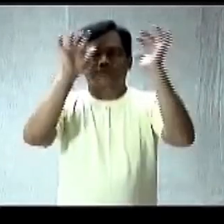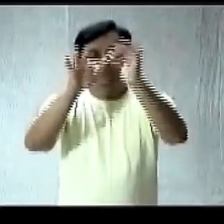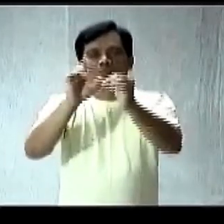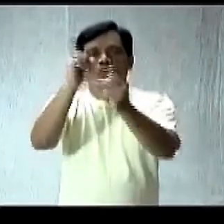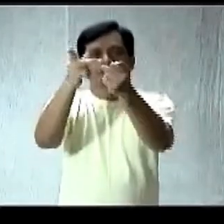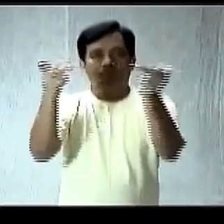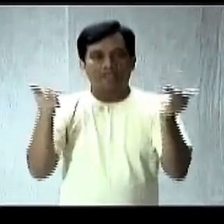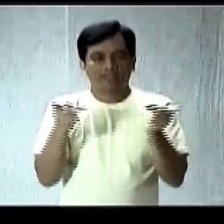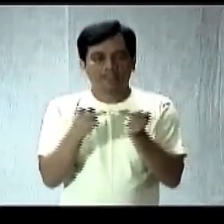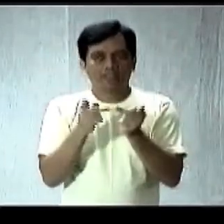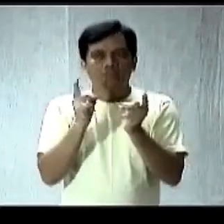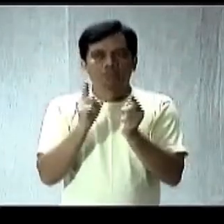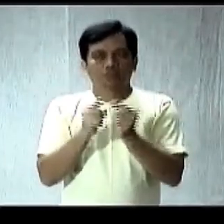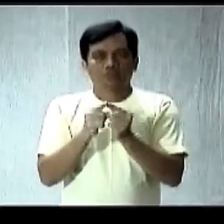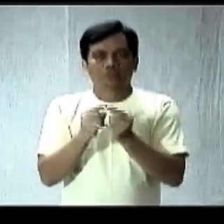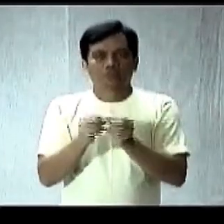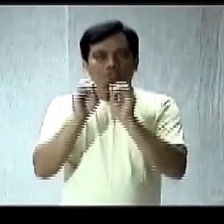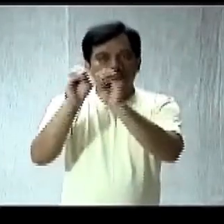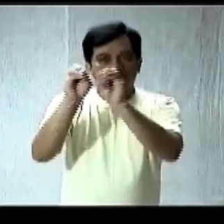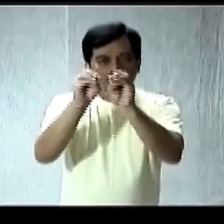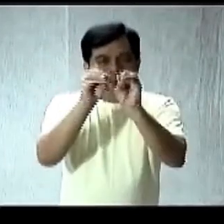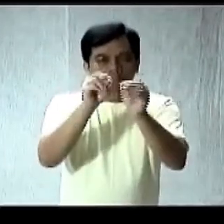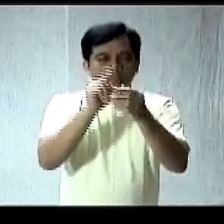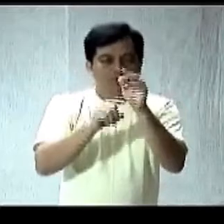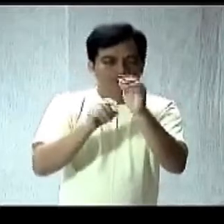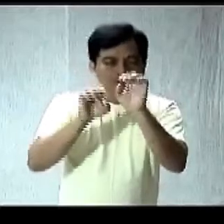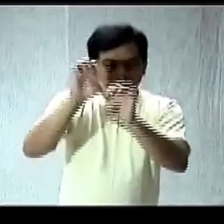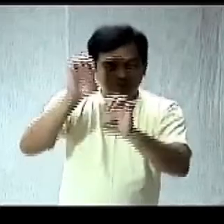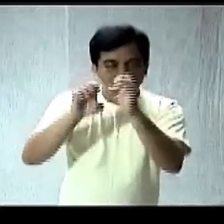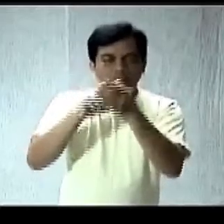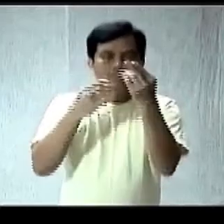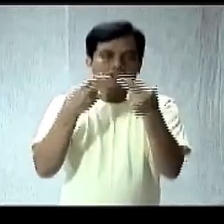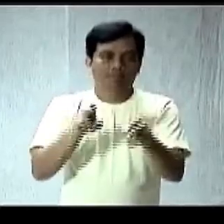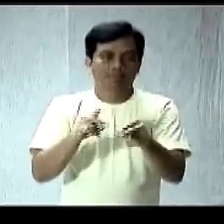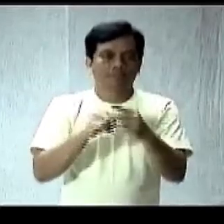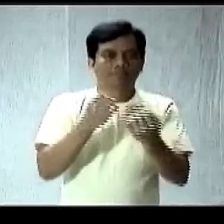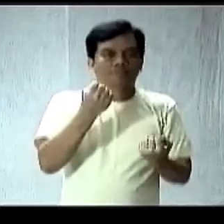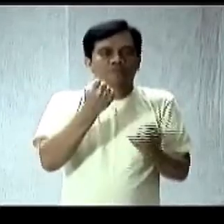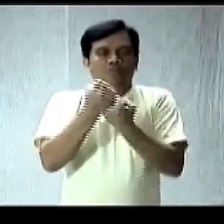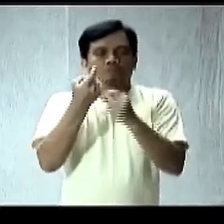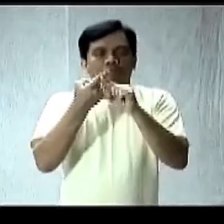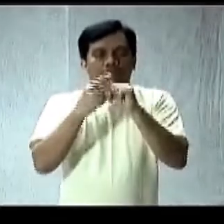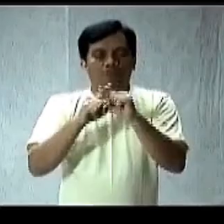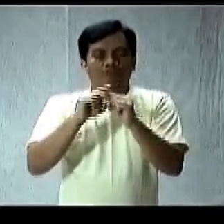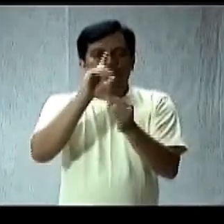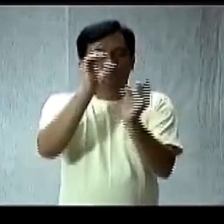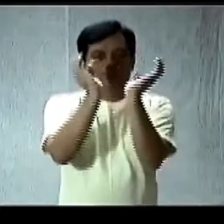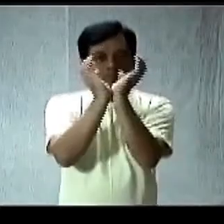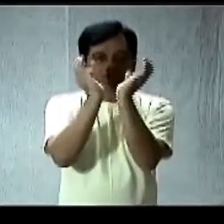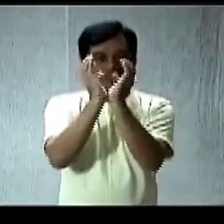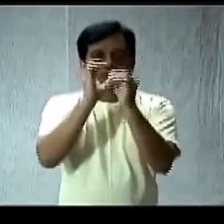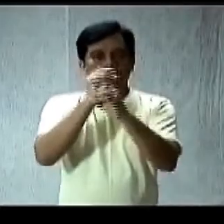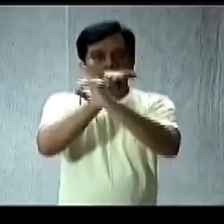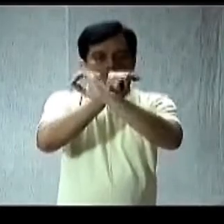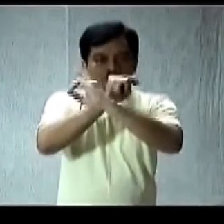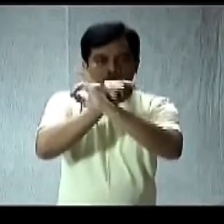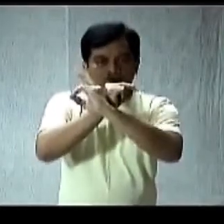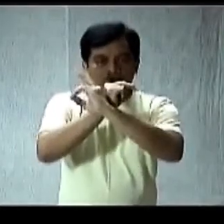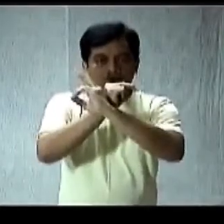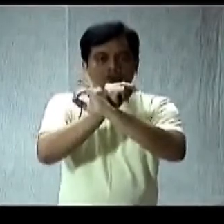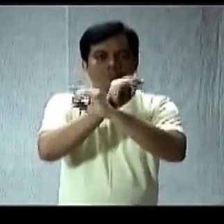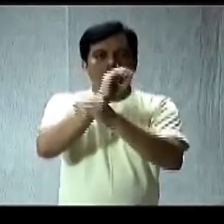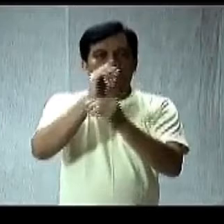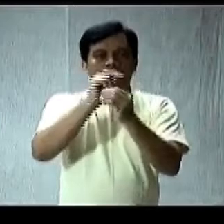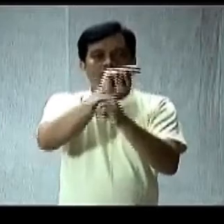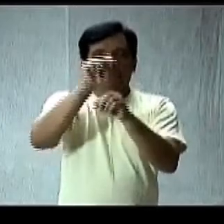gathered in one place to update and monitor what happened. With the funding from PSWD and NCDA,